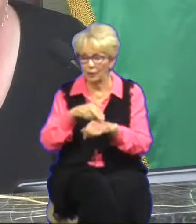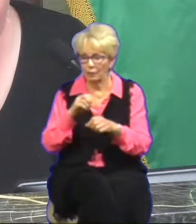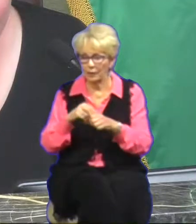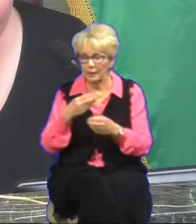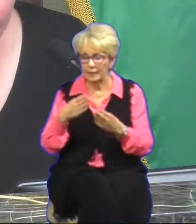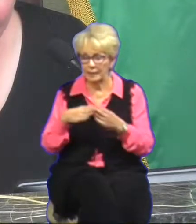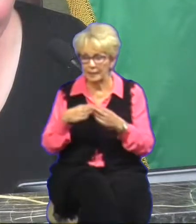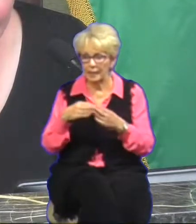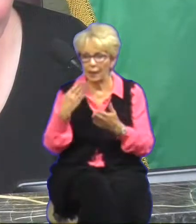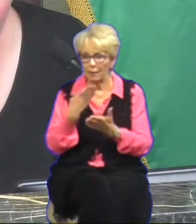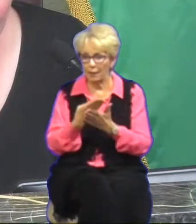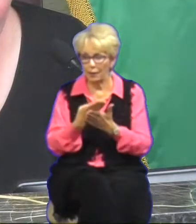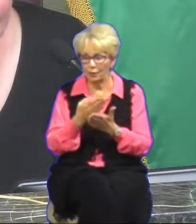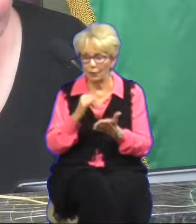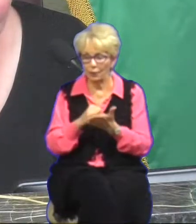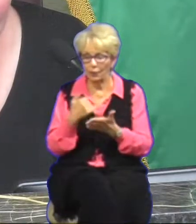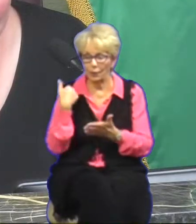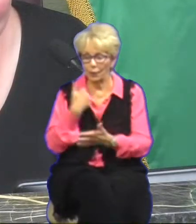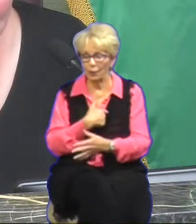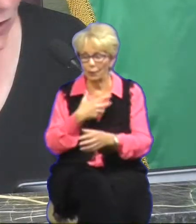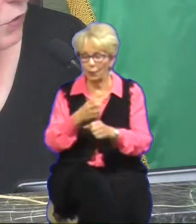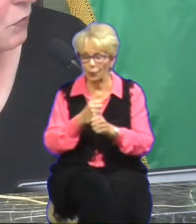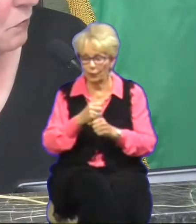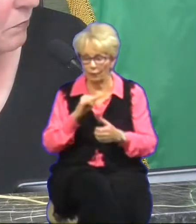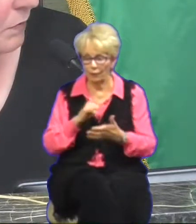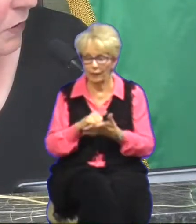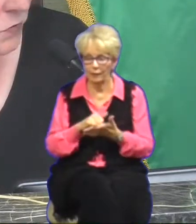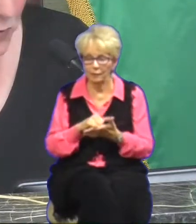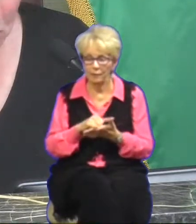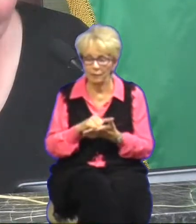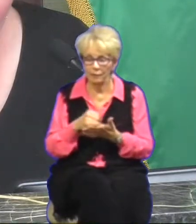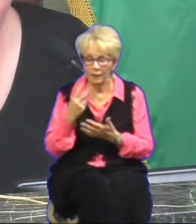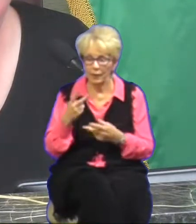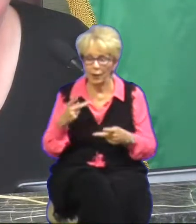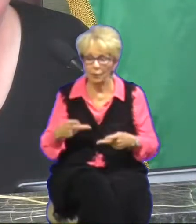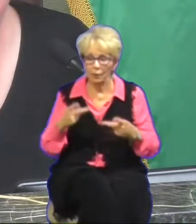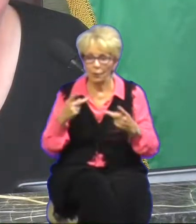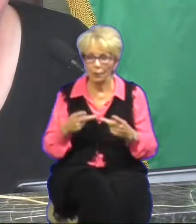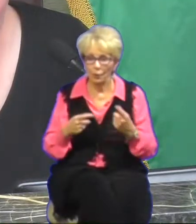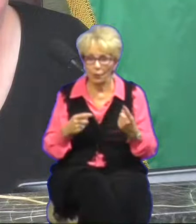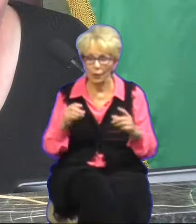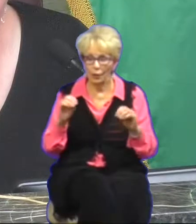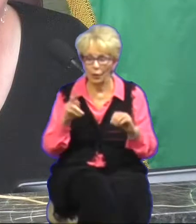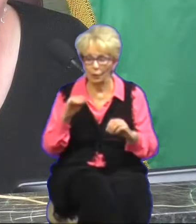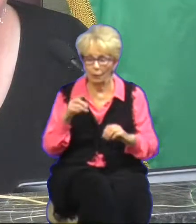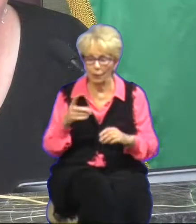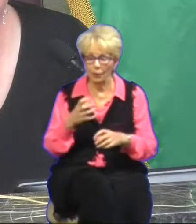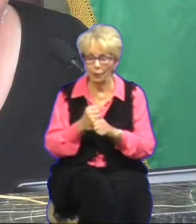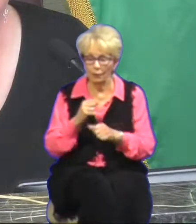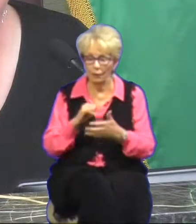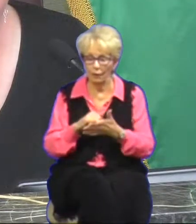budget. We received bids, two proposals, and one no bid were received on Tuesday, April